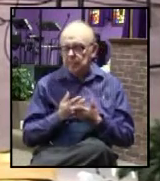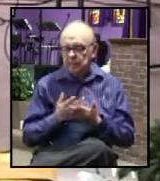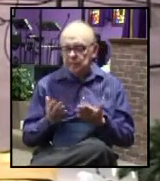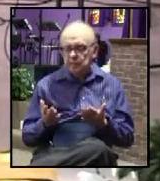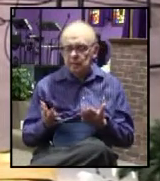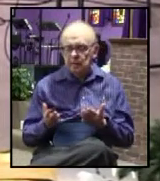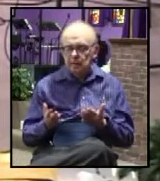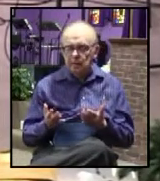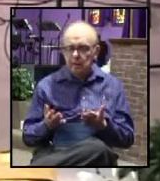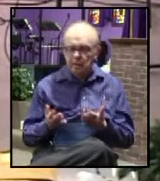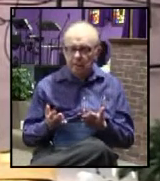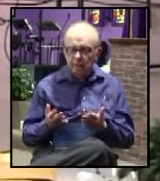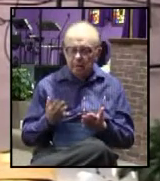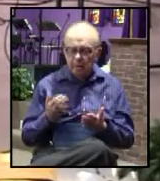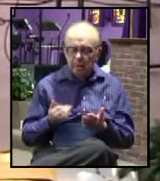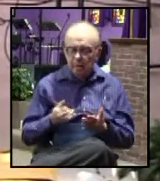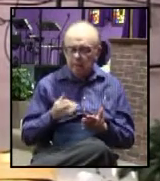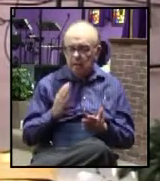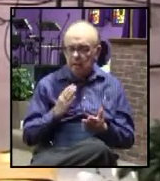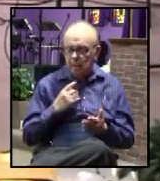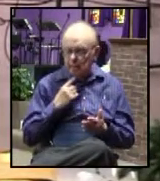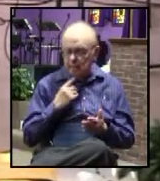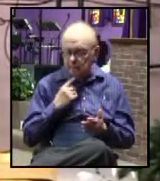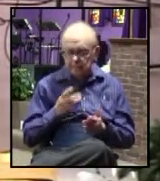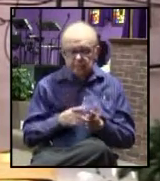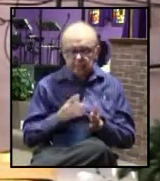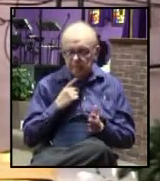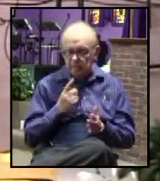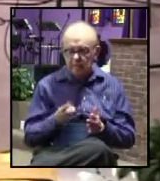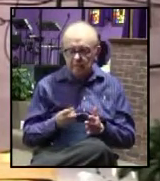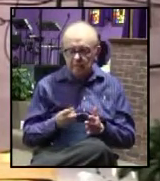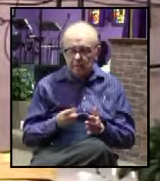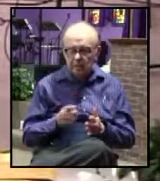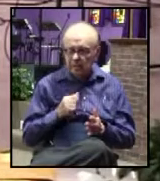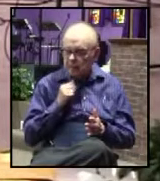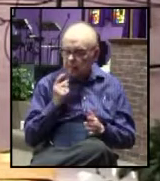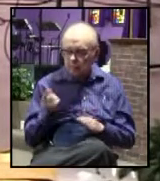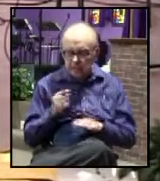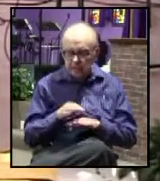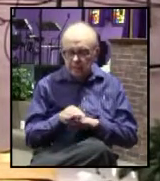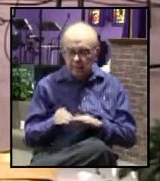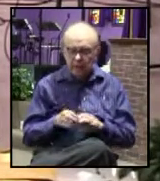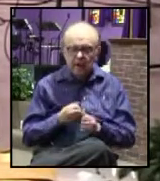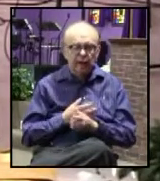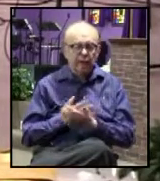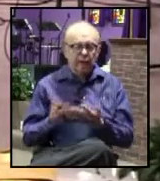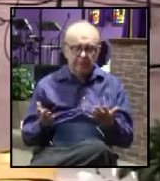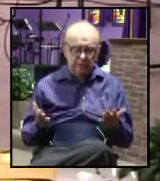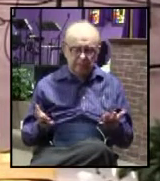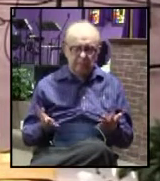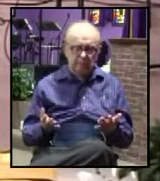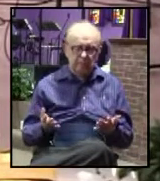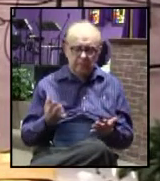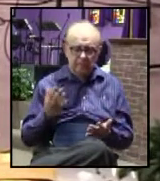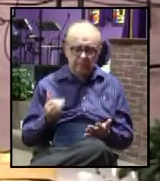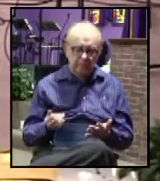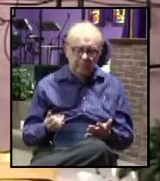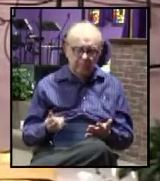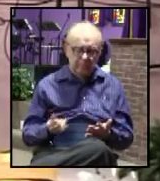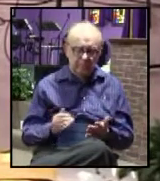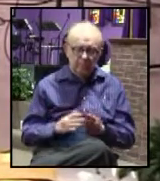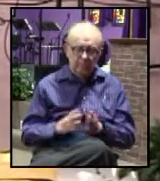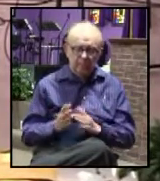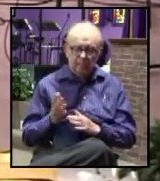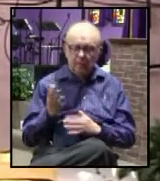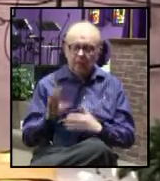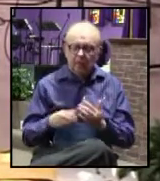to you. That's why God said, Jesus said, not just your feet, everything. Because he wants all